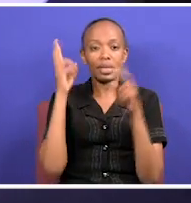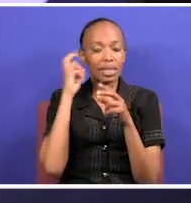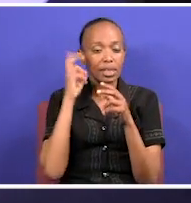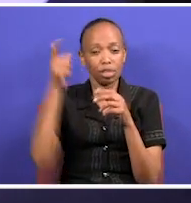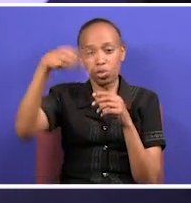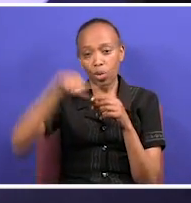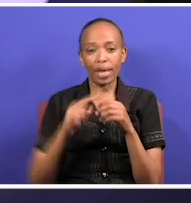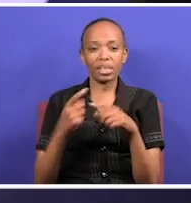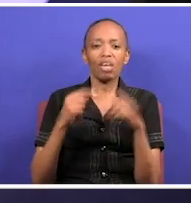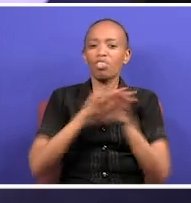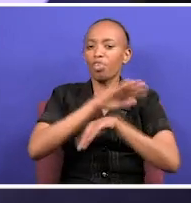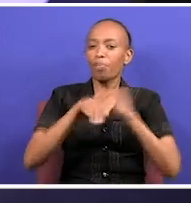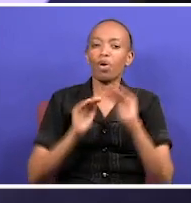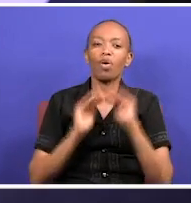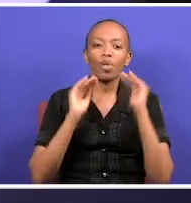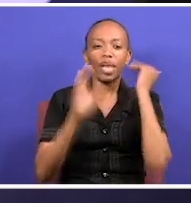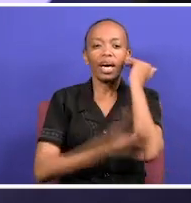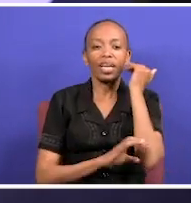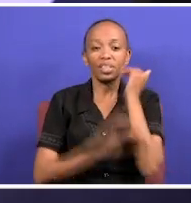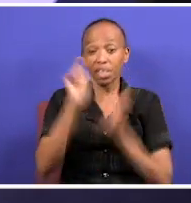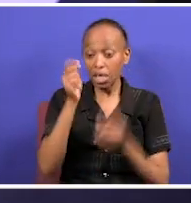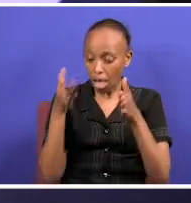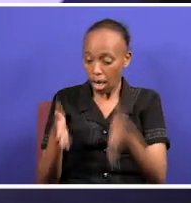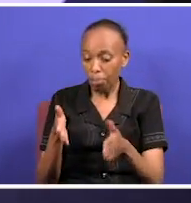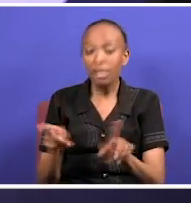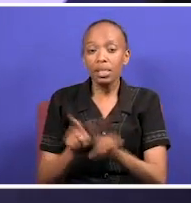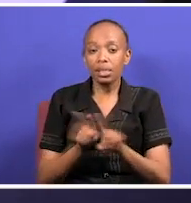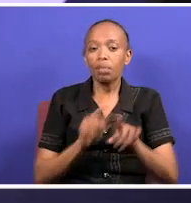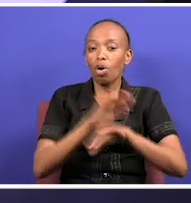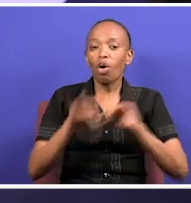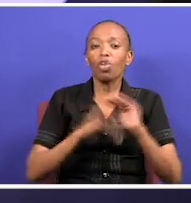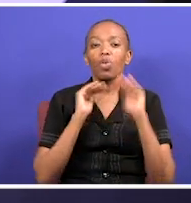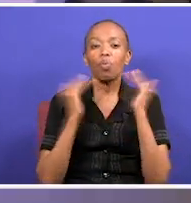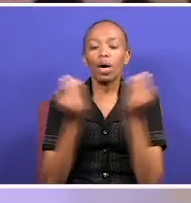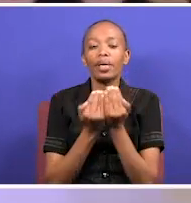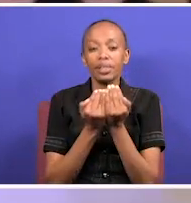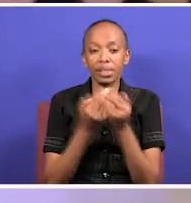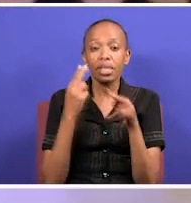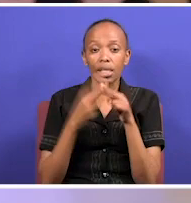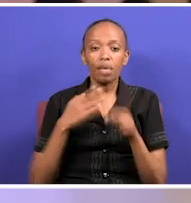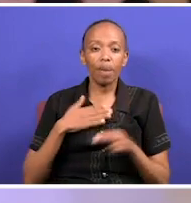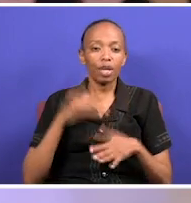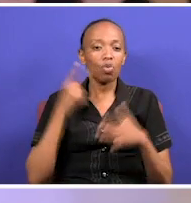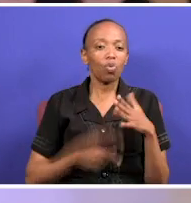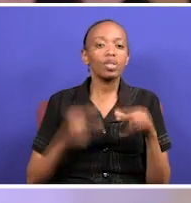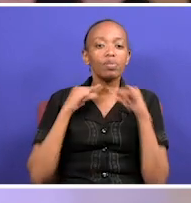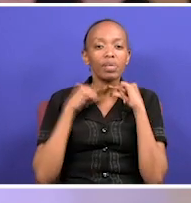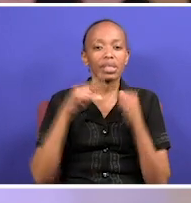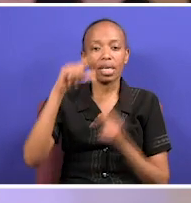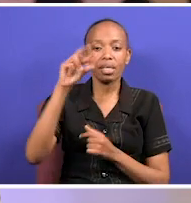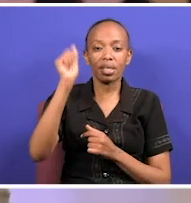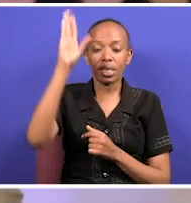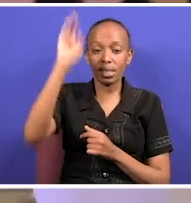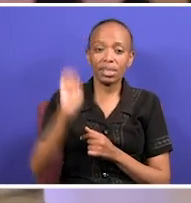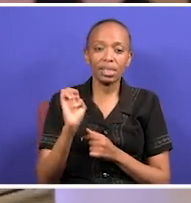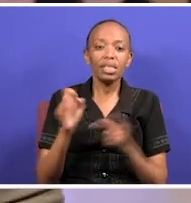us from all over this country of Kenya and all over the world. My name is Reverend Grace